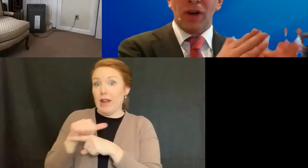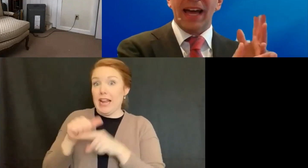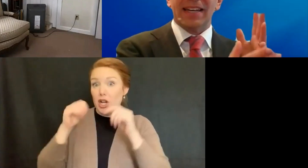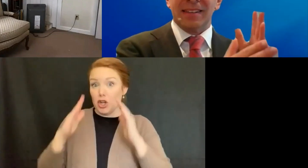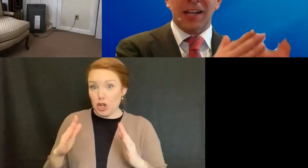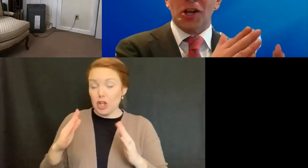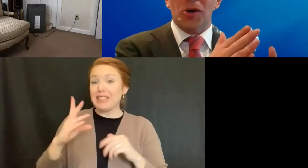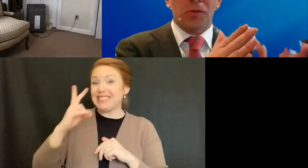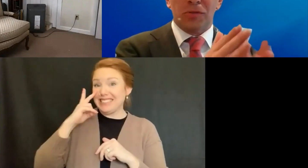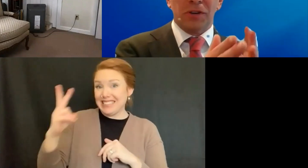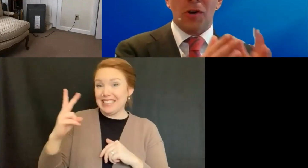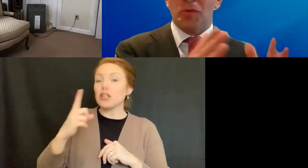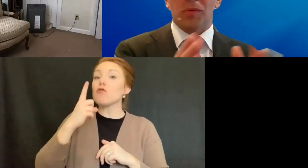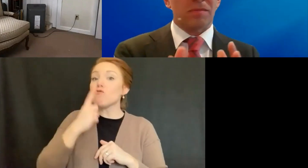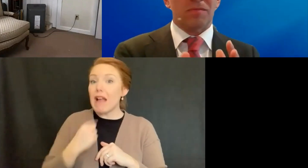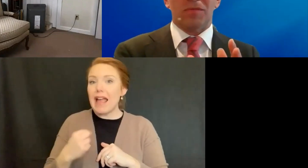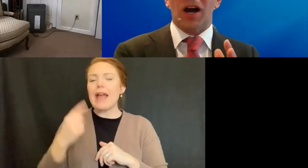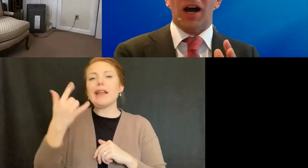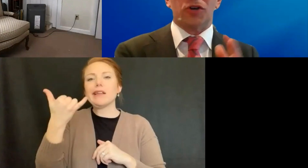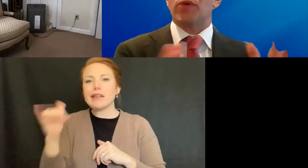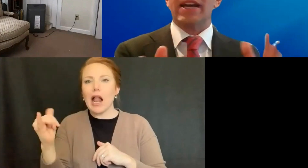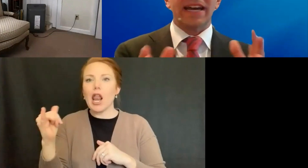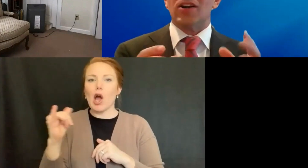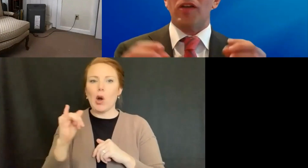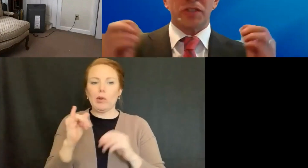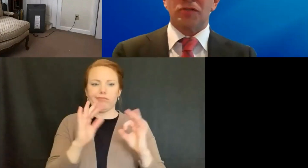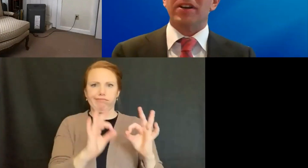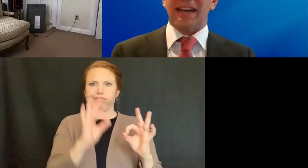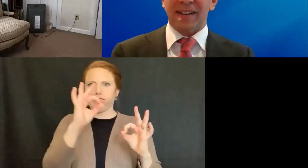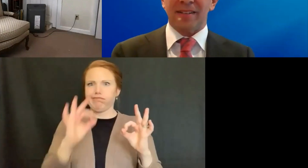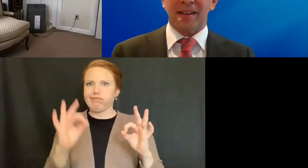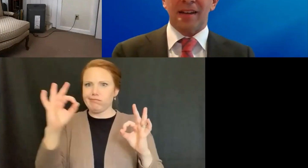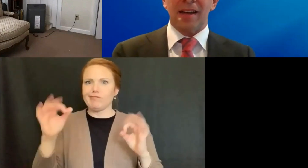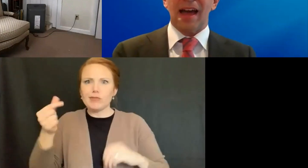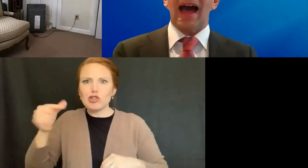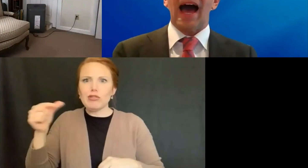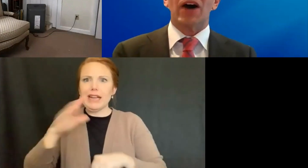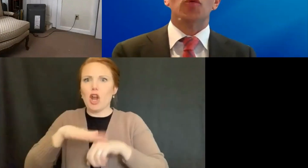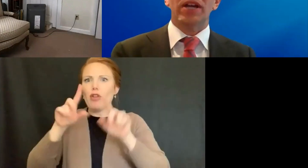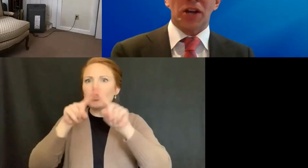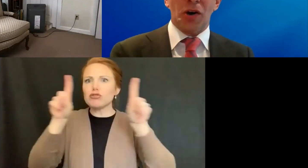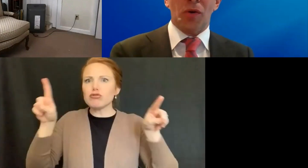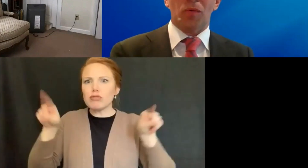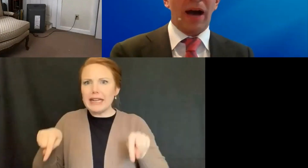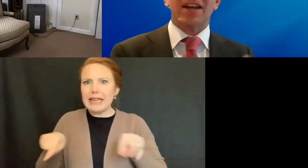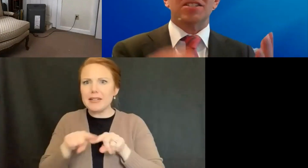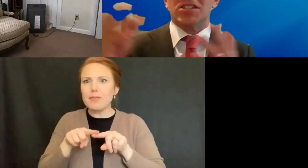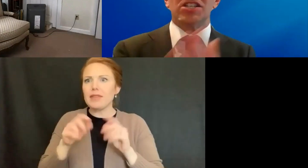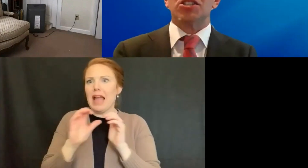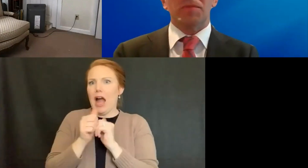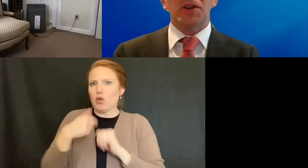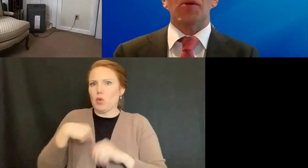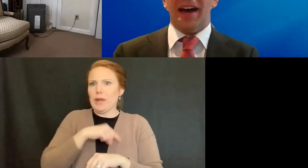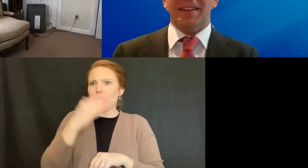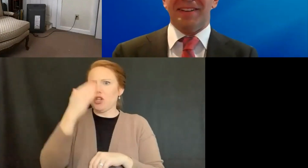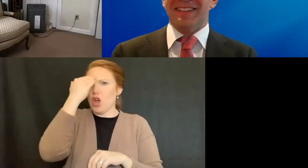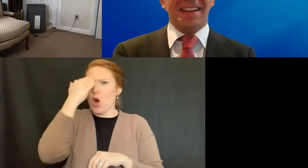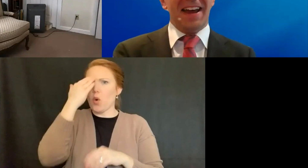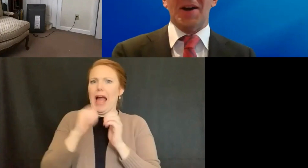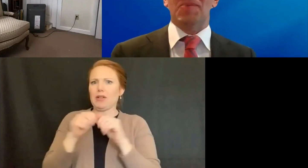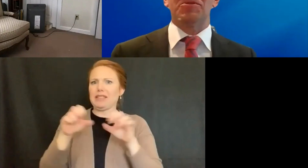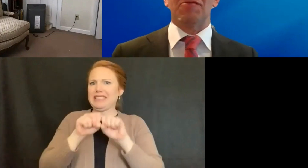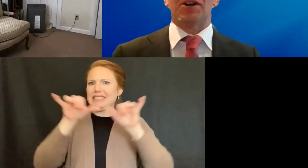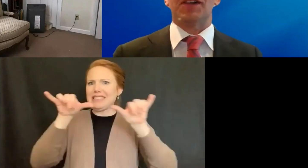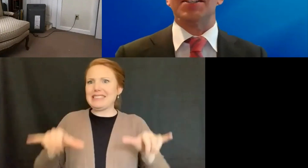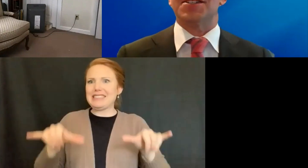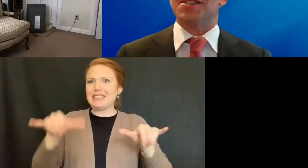a red, yellow, green on the screen, how do we know, how does the system know that?